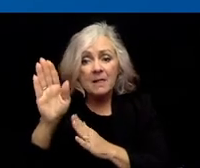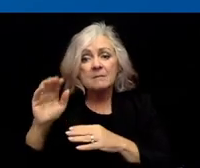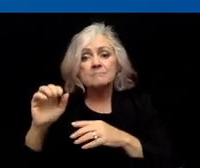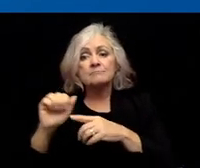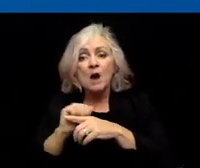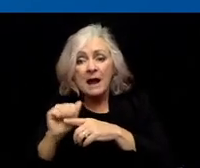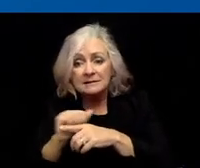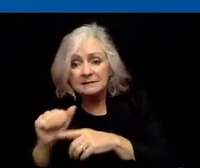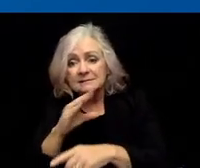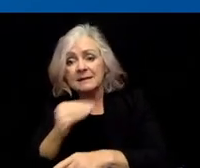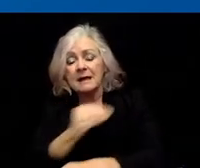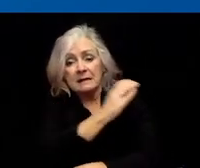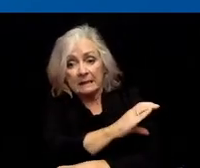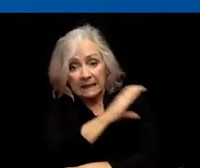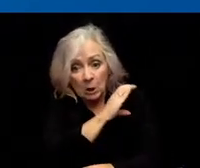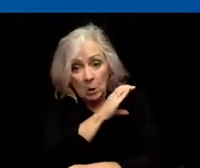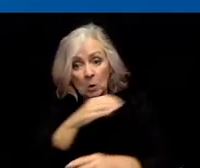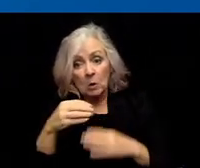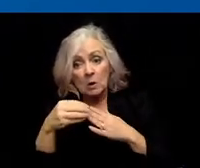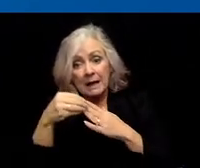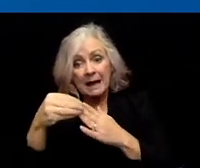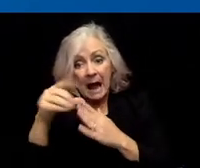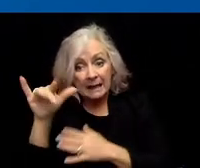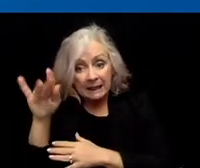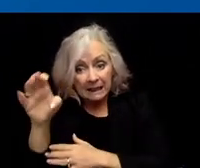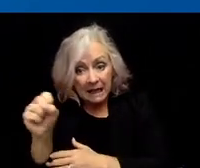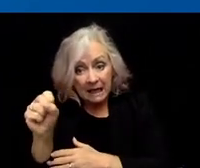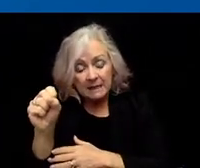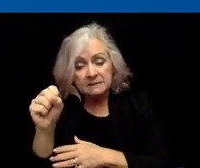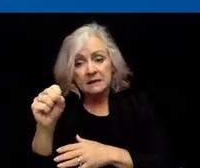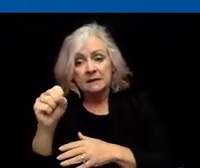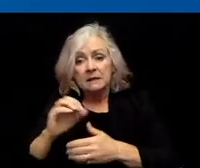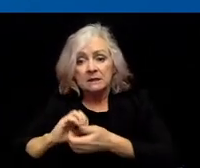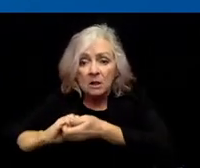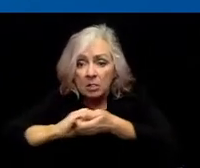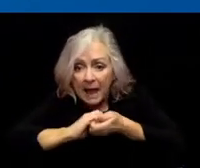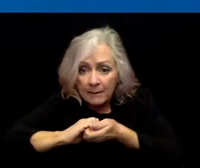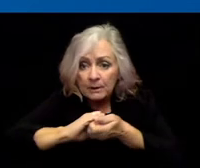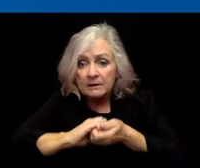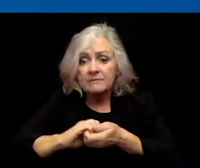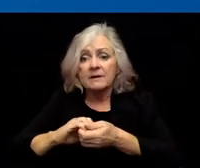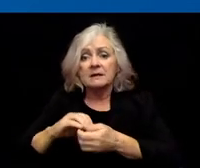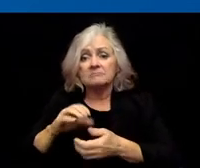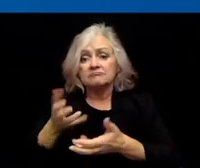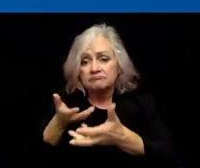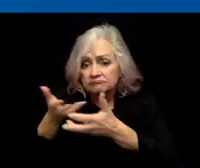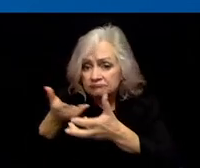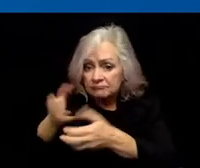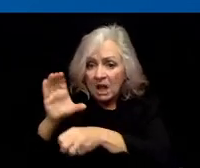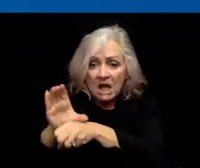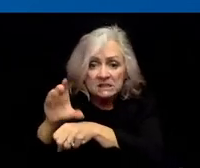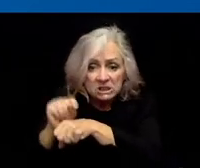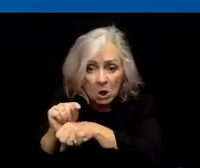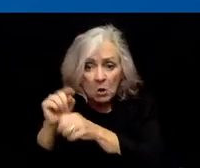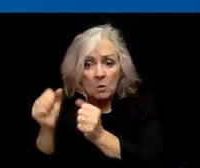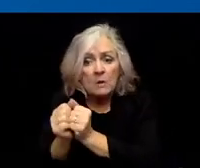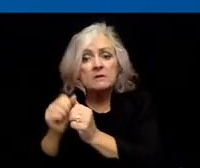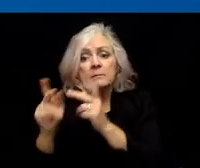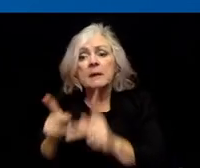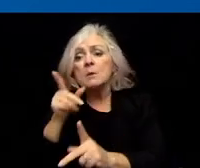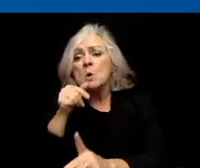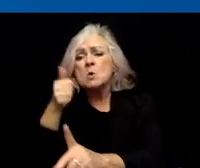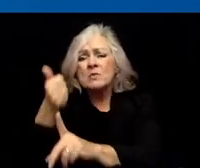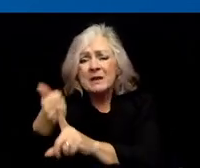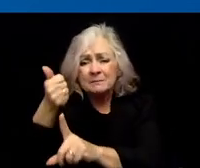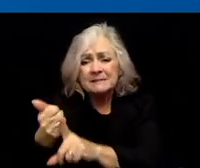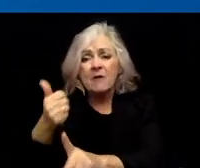in consultation and collaboration with people with disabilities themselves. This is something that I'm working on at